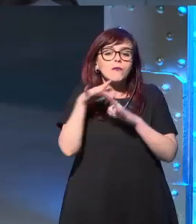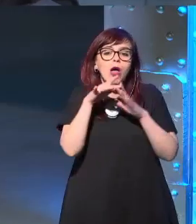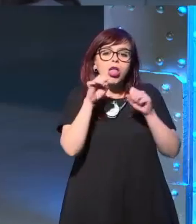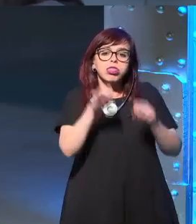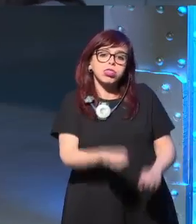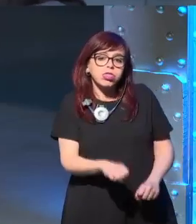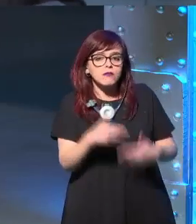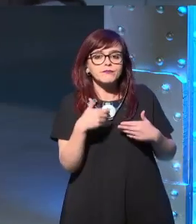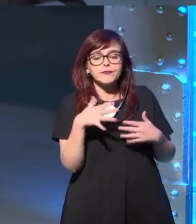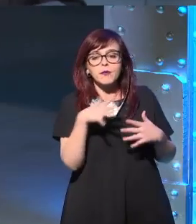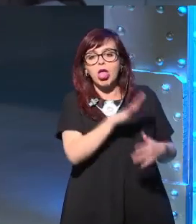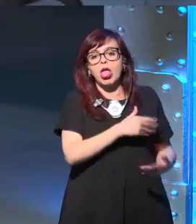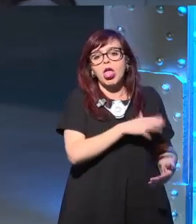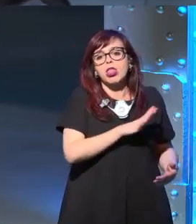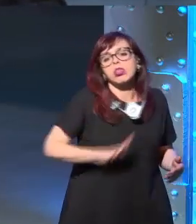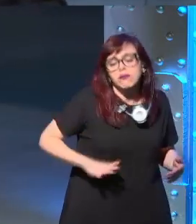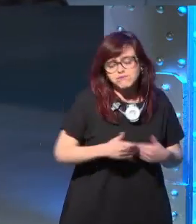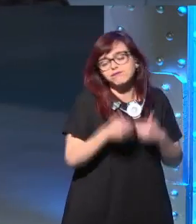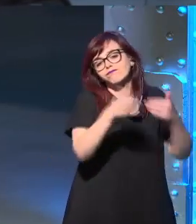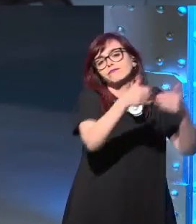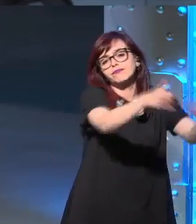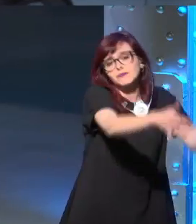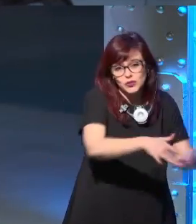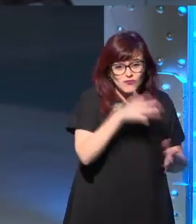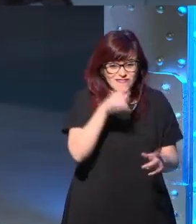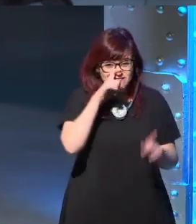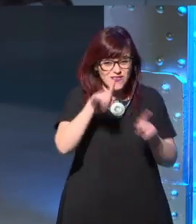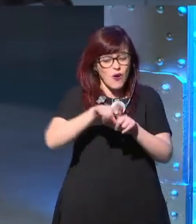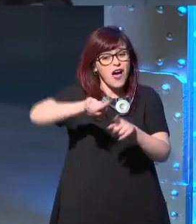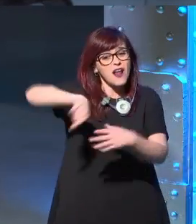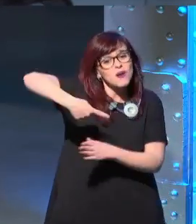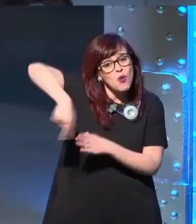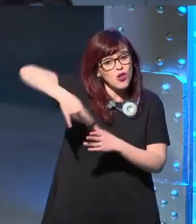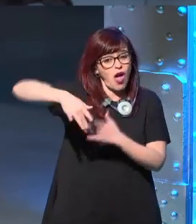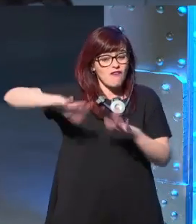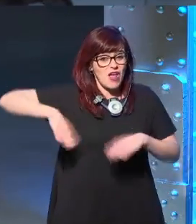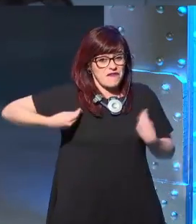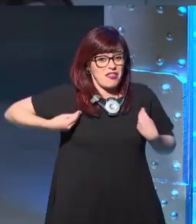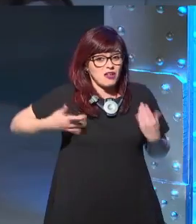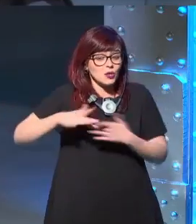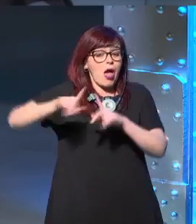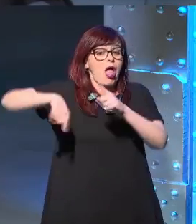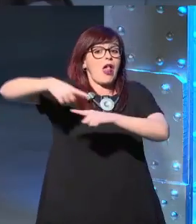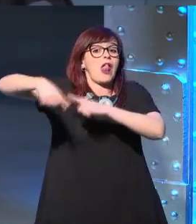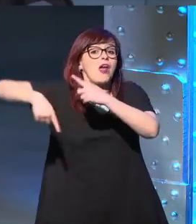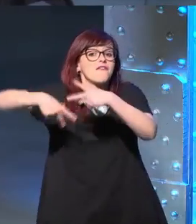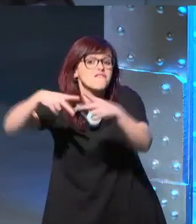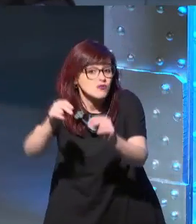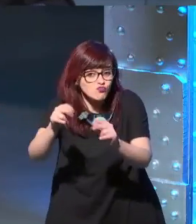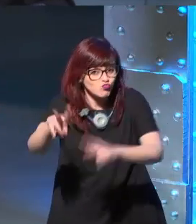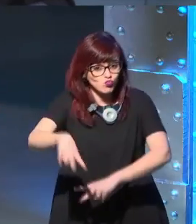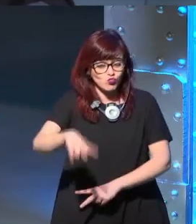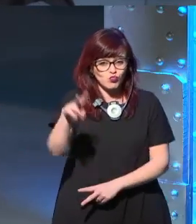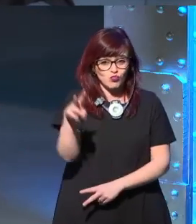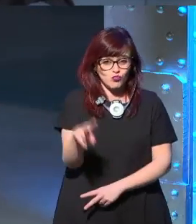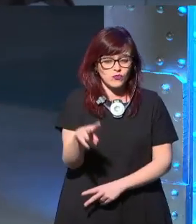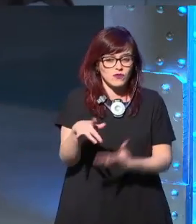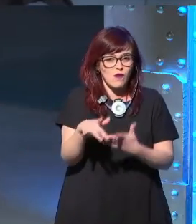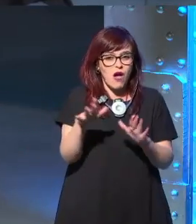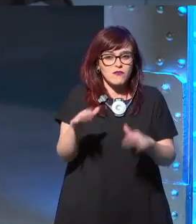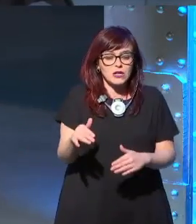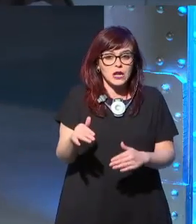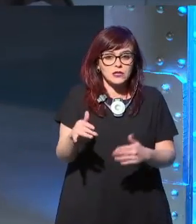When I showed those swirls and whirls at the end of his life, he wrote the most tormented, depressed things about,